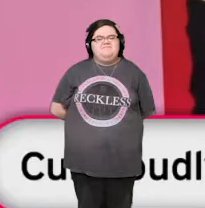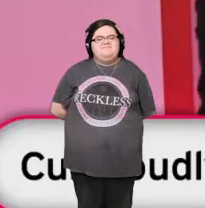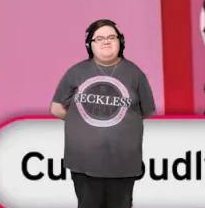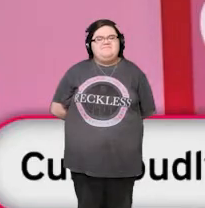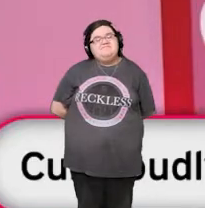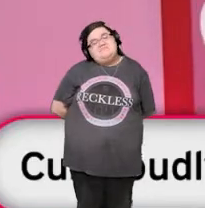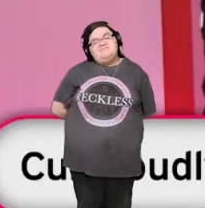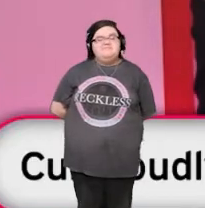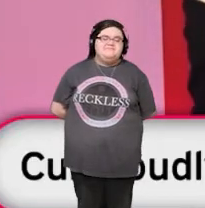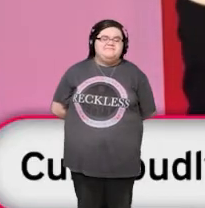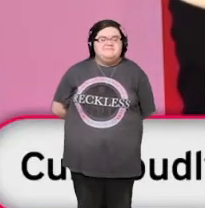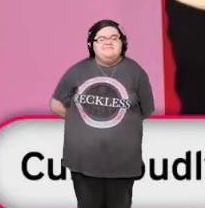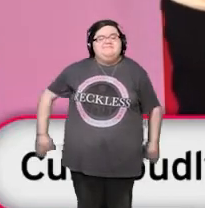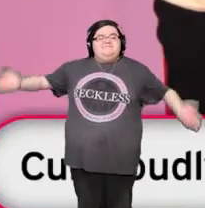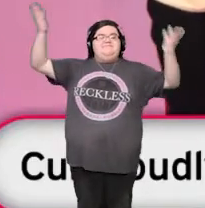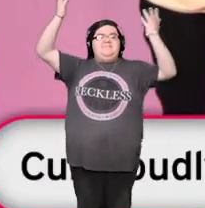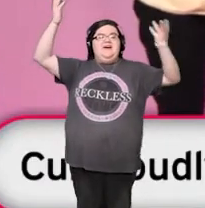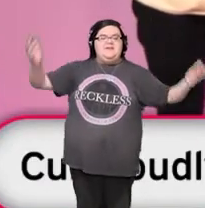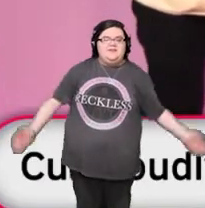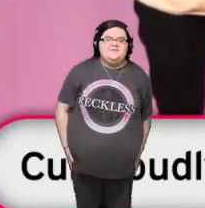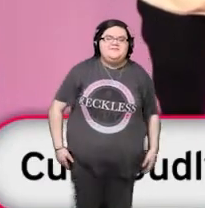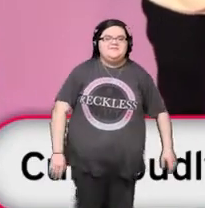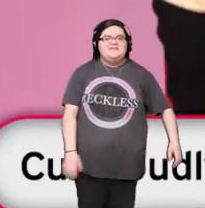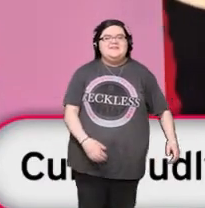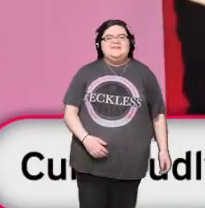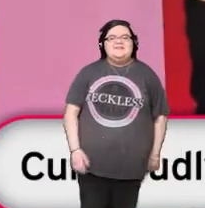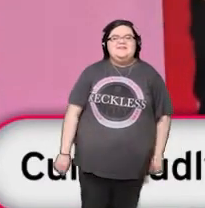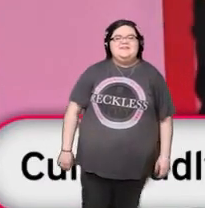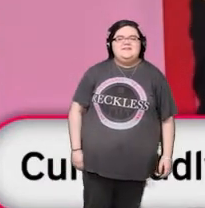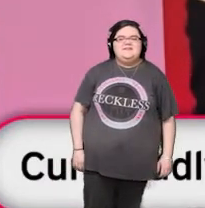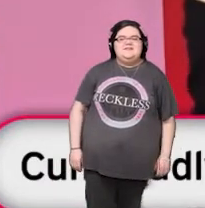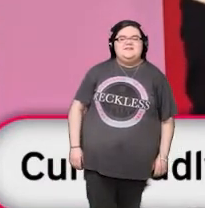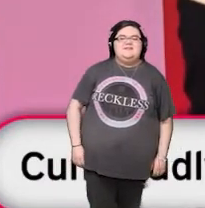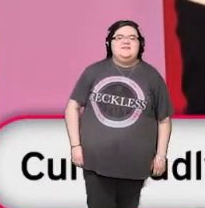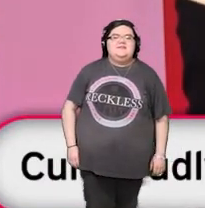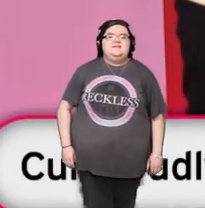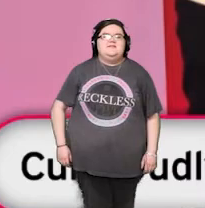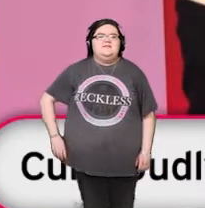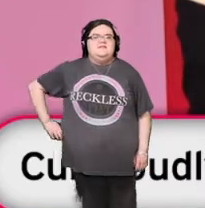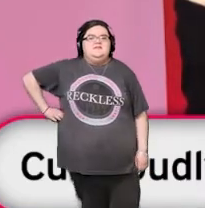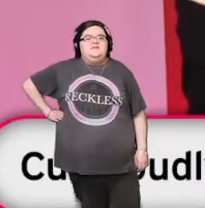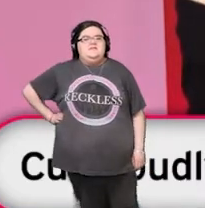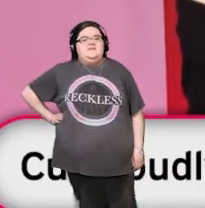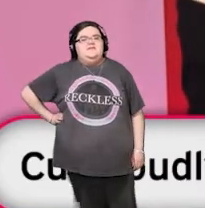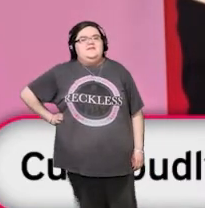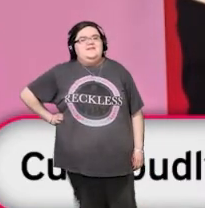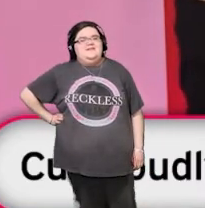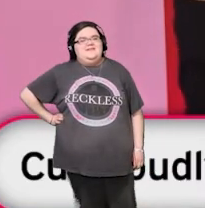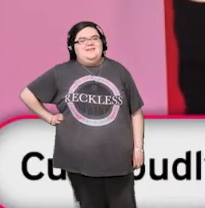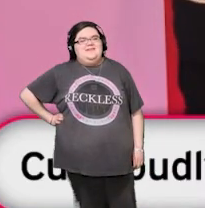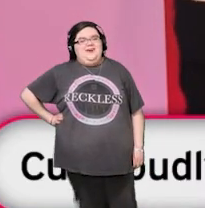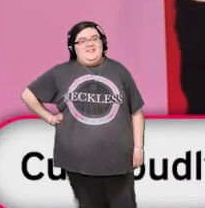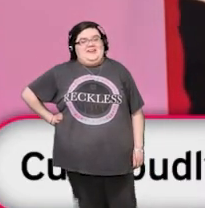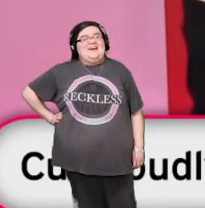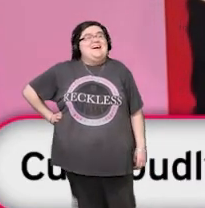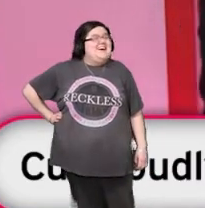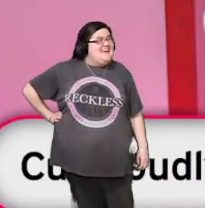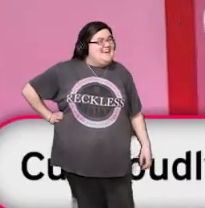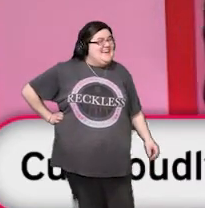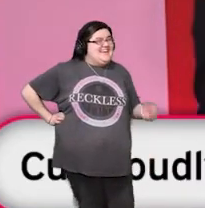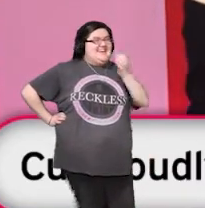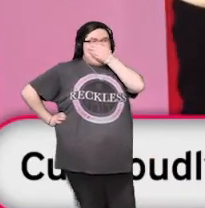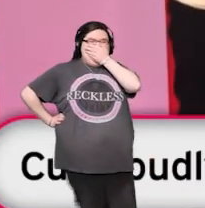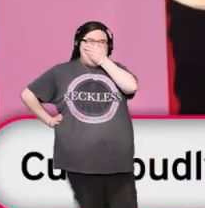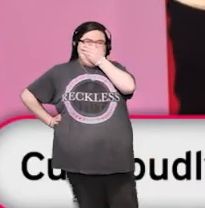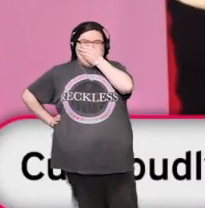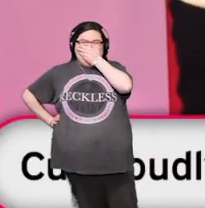But. Hmm. Yeah. No, no. Fart in a day, and you just have to go, oh, oh. No, no, but you